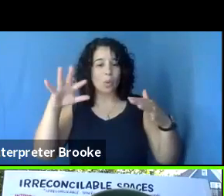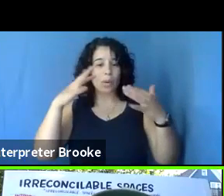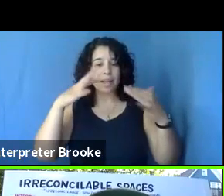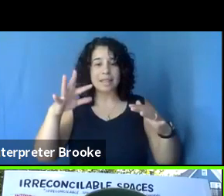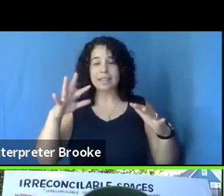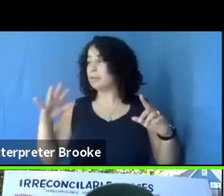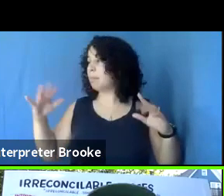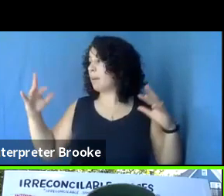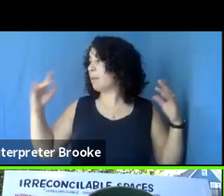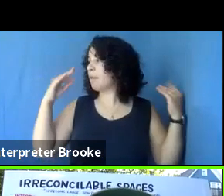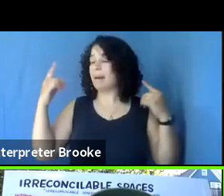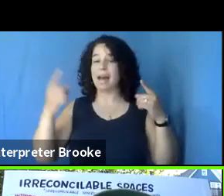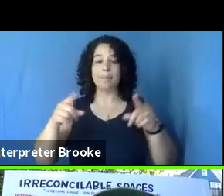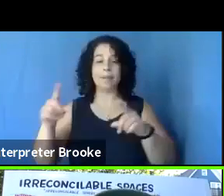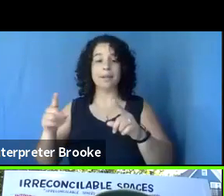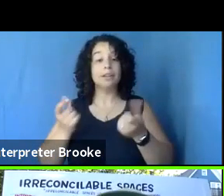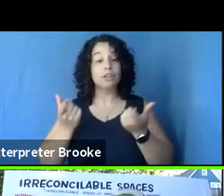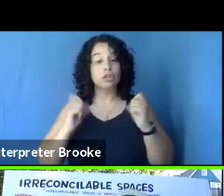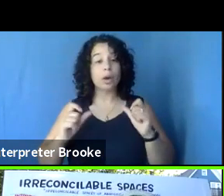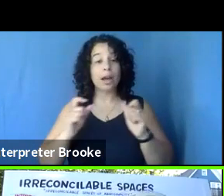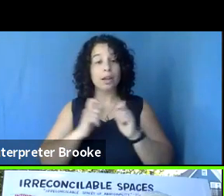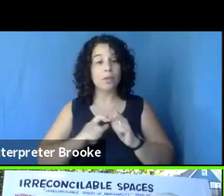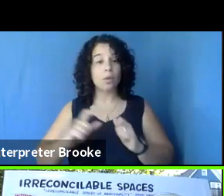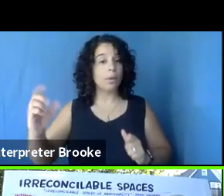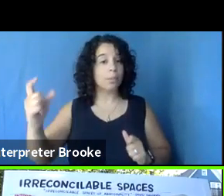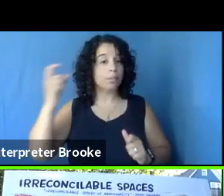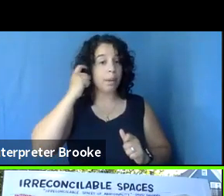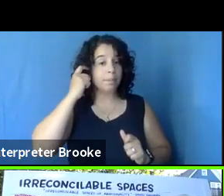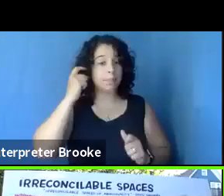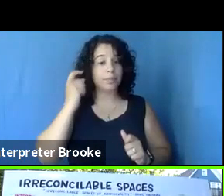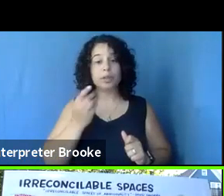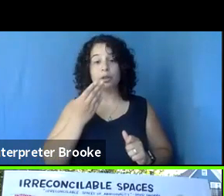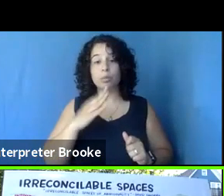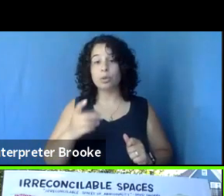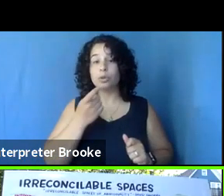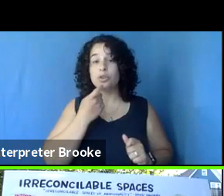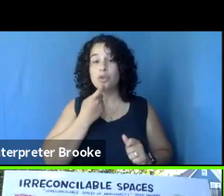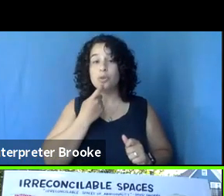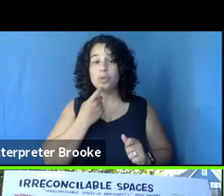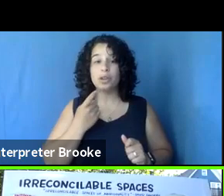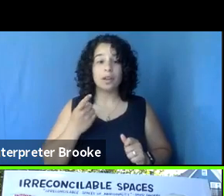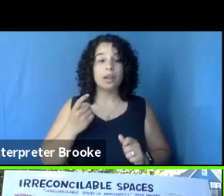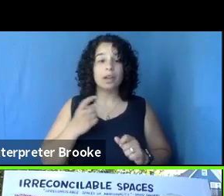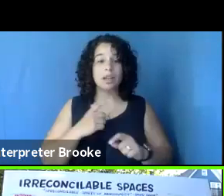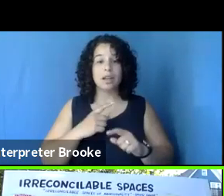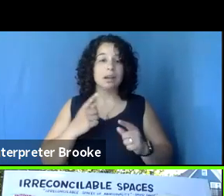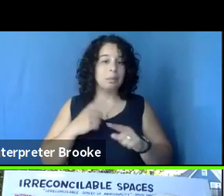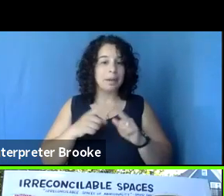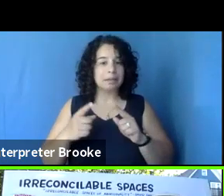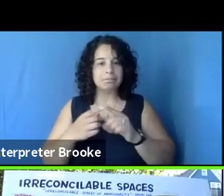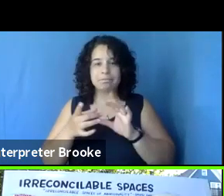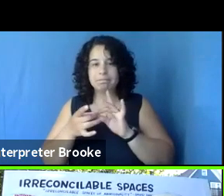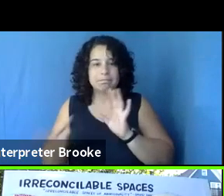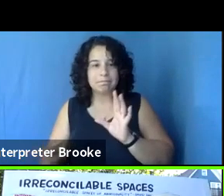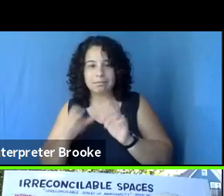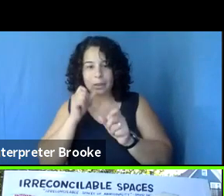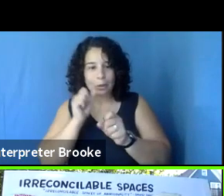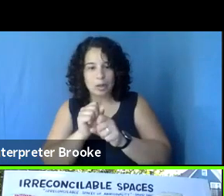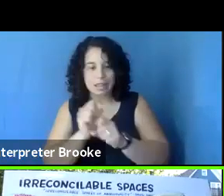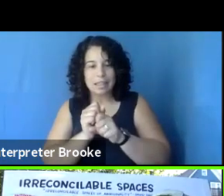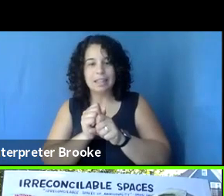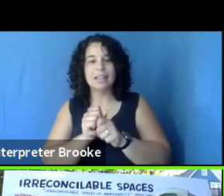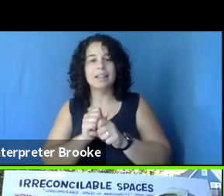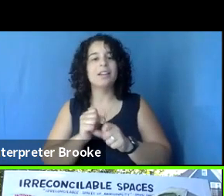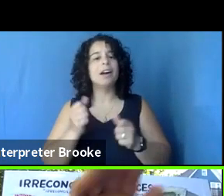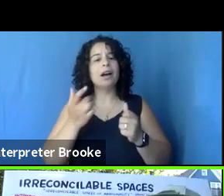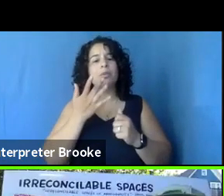setup. I wanted to set up outside for all of you so that you could have better lighting on this board. And so it was a bit of an experimentation.